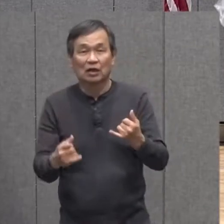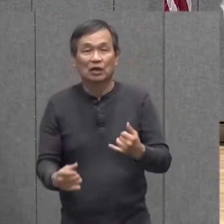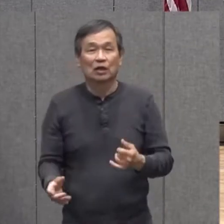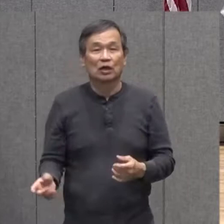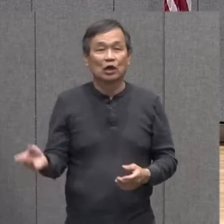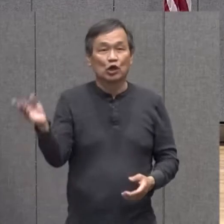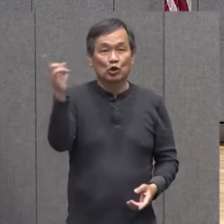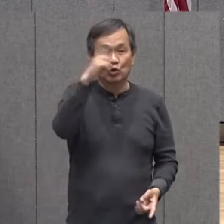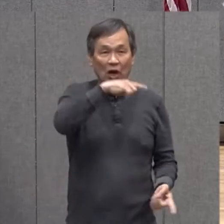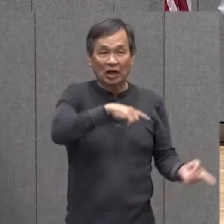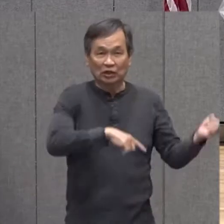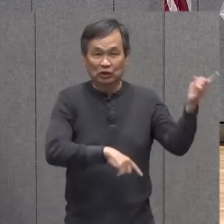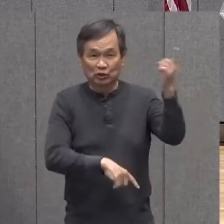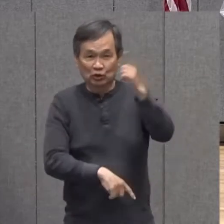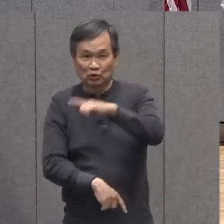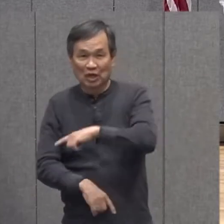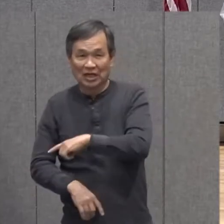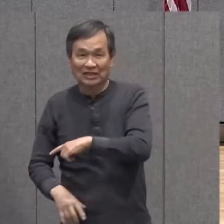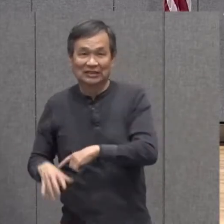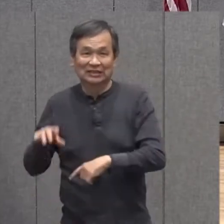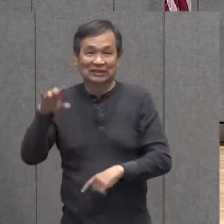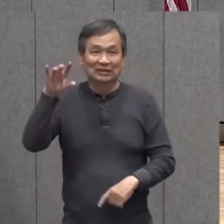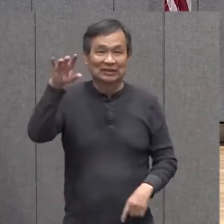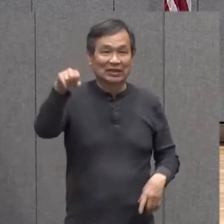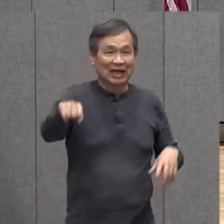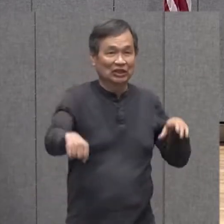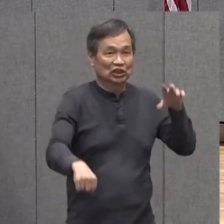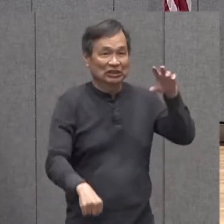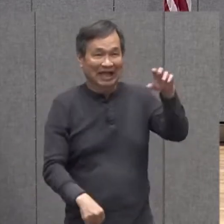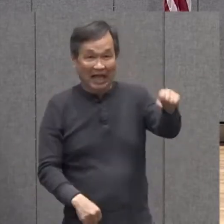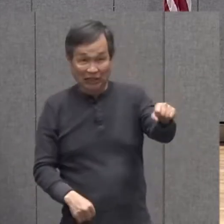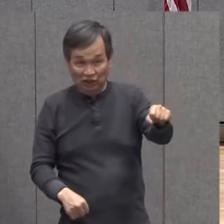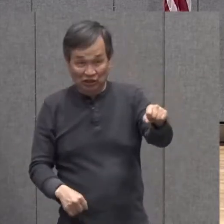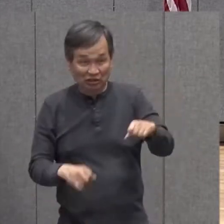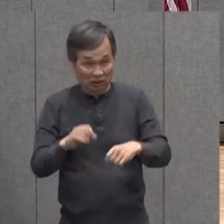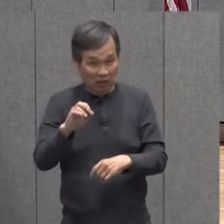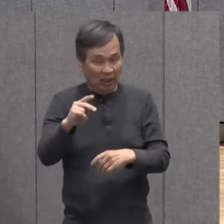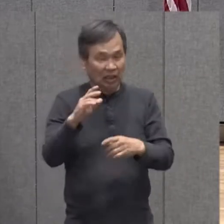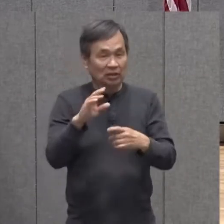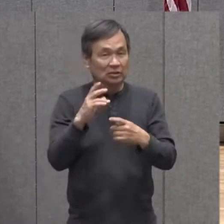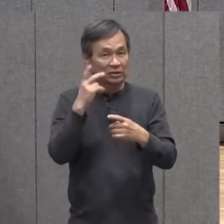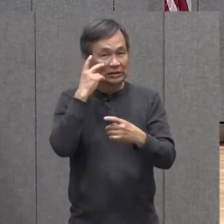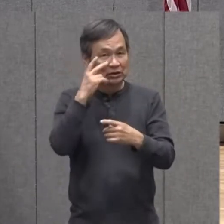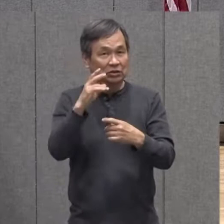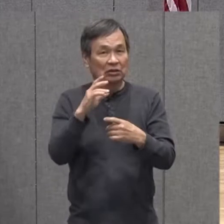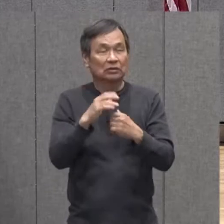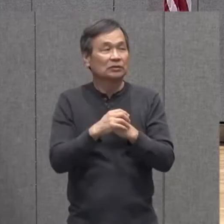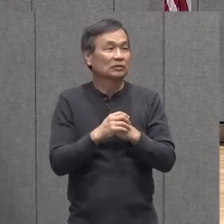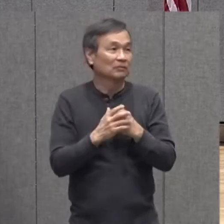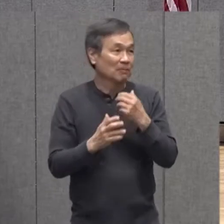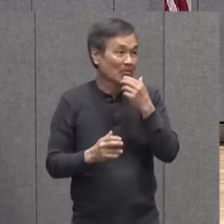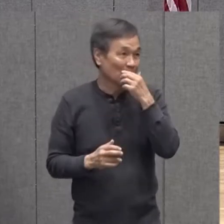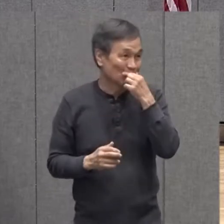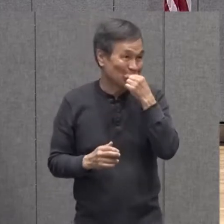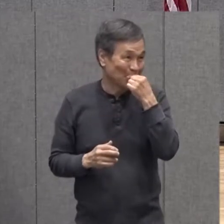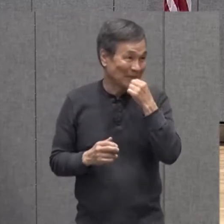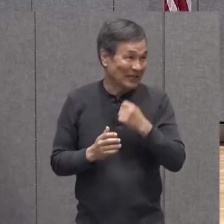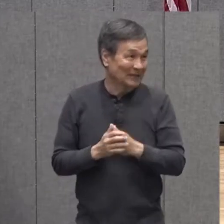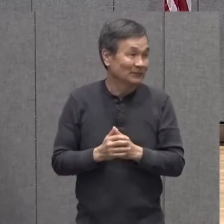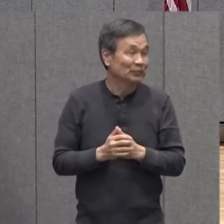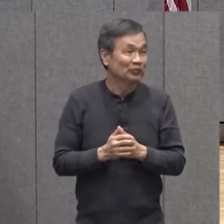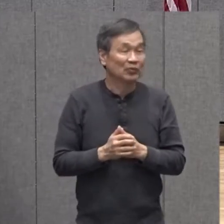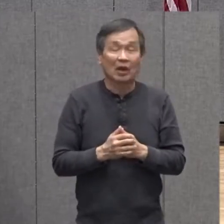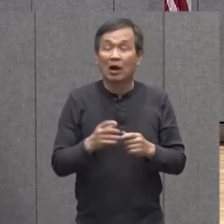cross, catch, catch. You guys say it with me. Cross, cross, catch, catch. Vamos a hacer algo que se llama cruzado, cruzado, atrapado, atrapado.